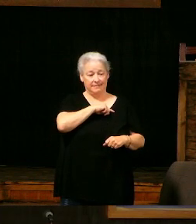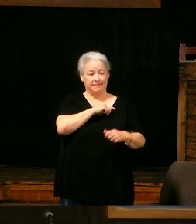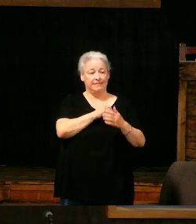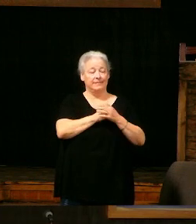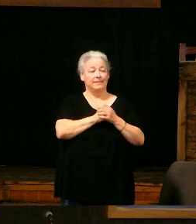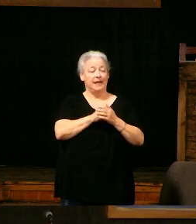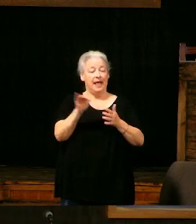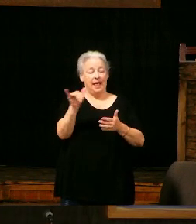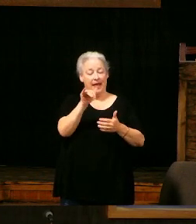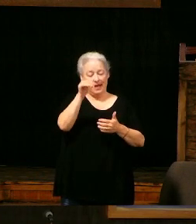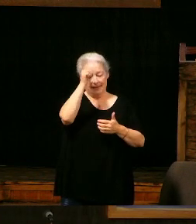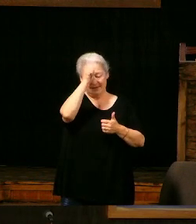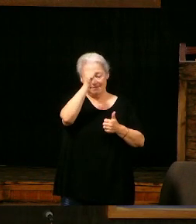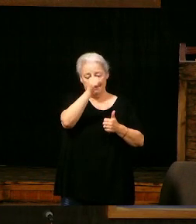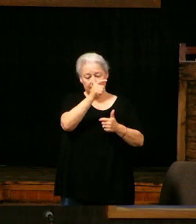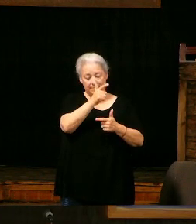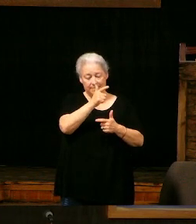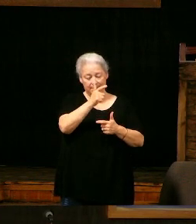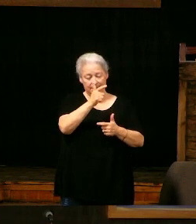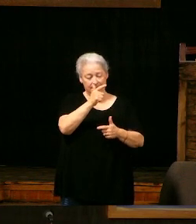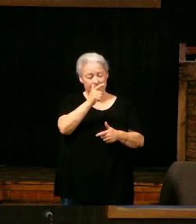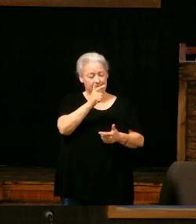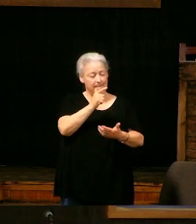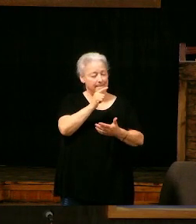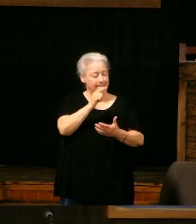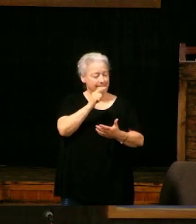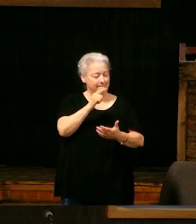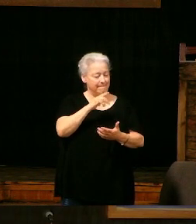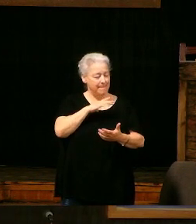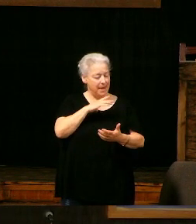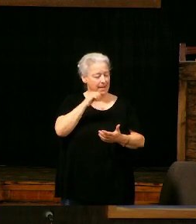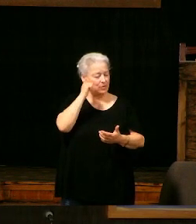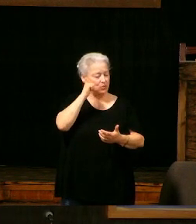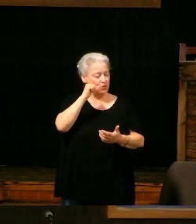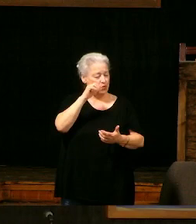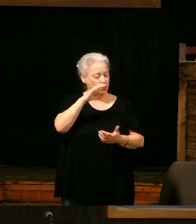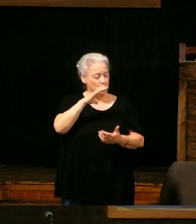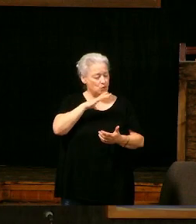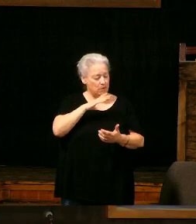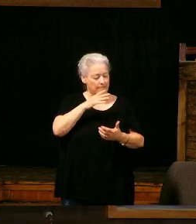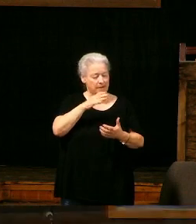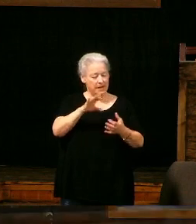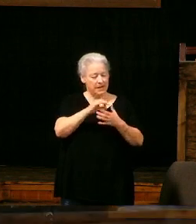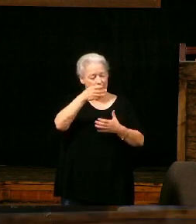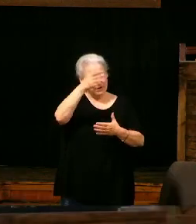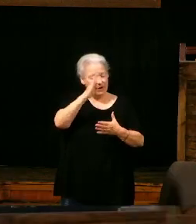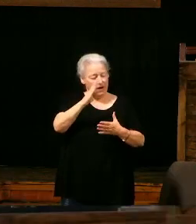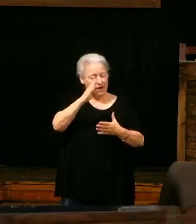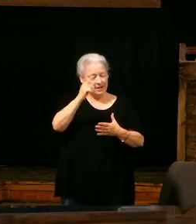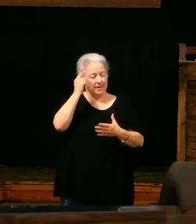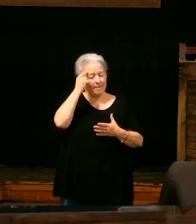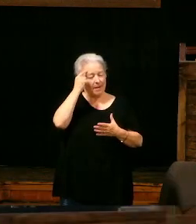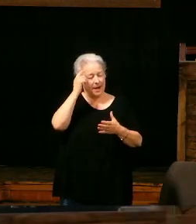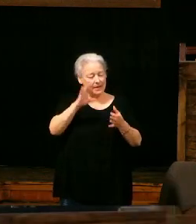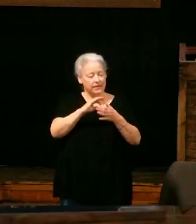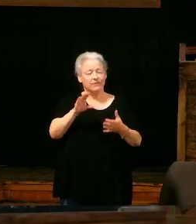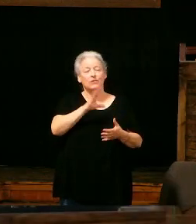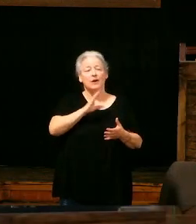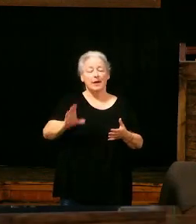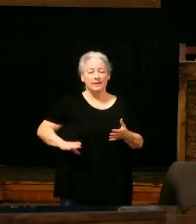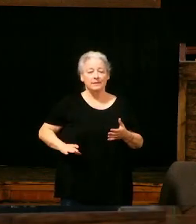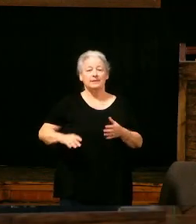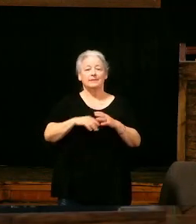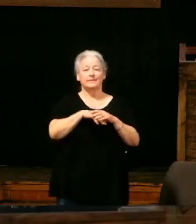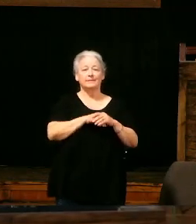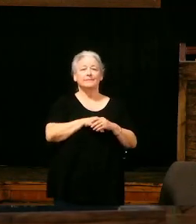as men and women of God with the mind of Christ. It says to have the mind of Christ.